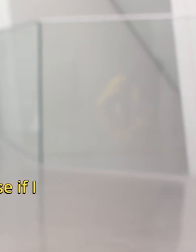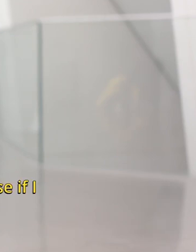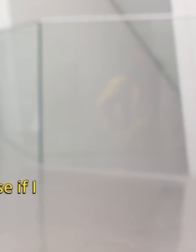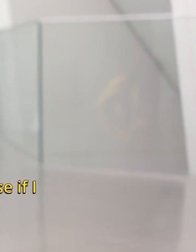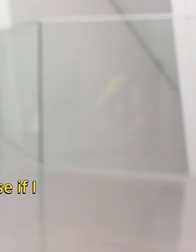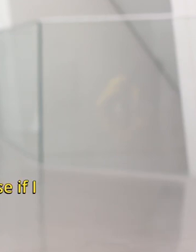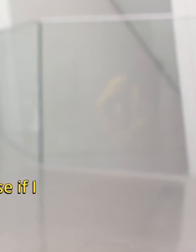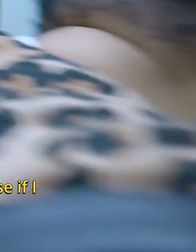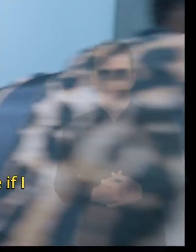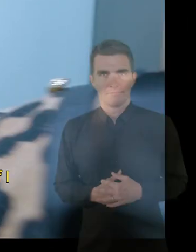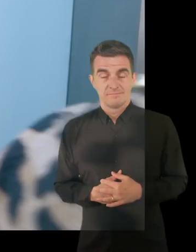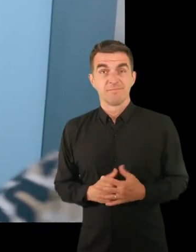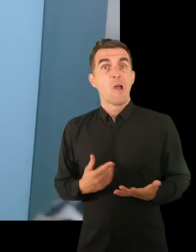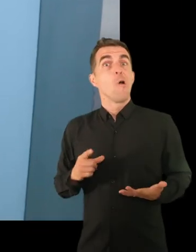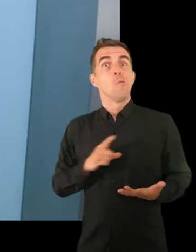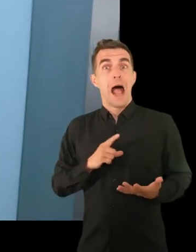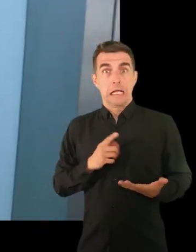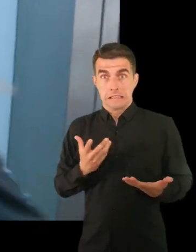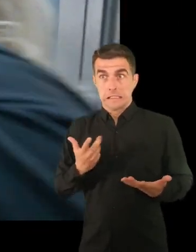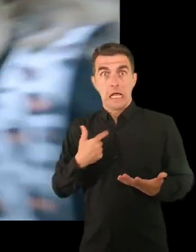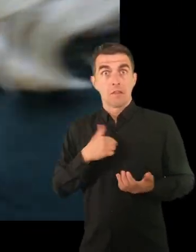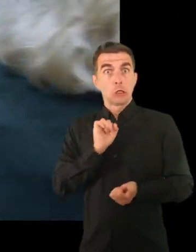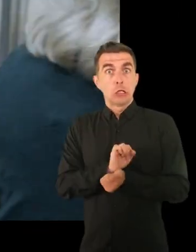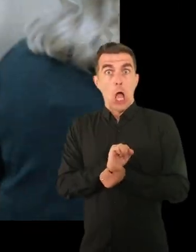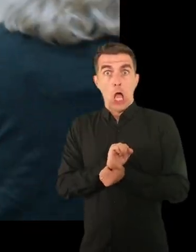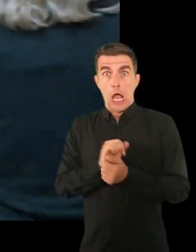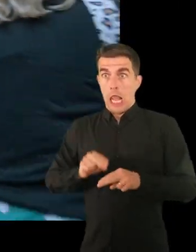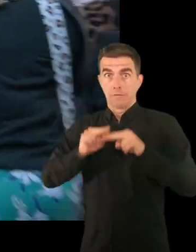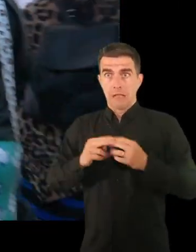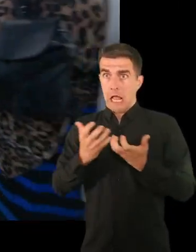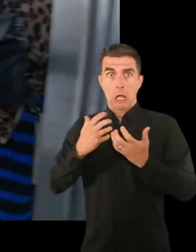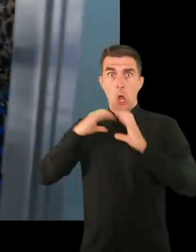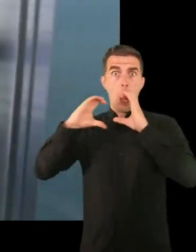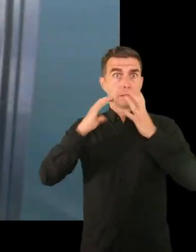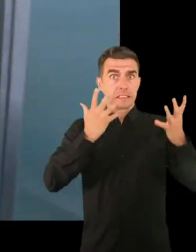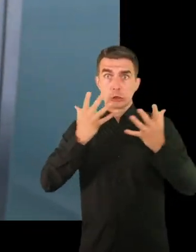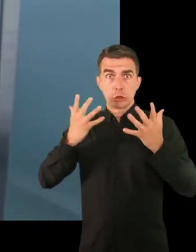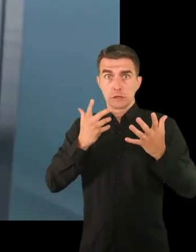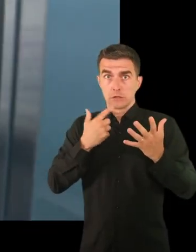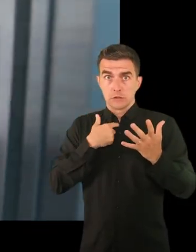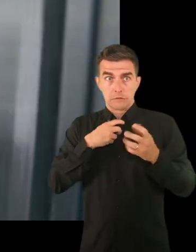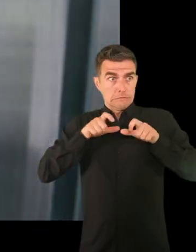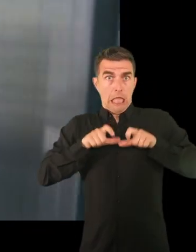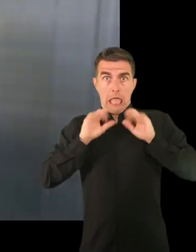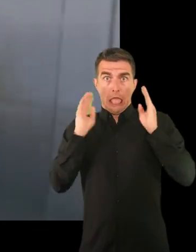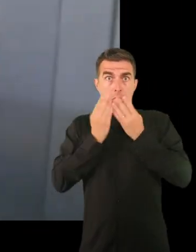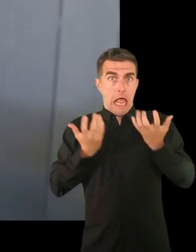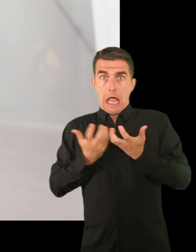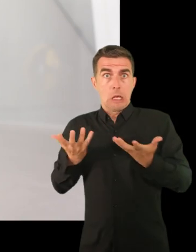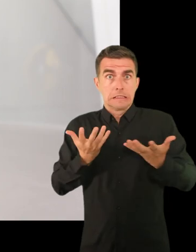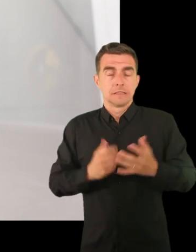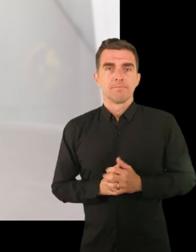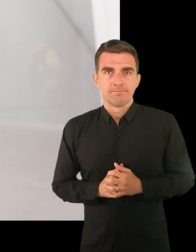you nervous to get in a lift, because if I was to be trapped in a lift, how would I communicate? How would I communicate in that small space?